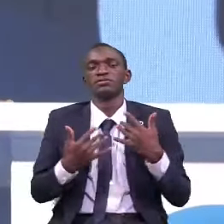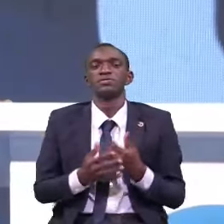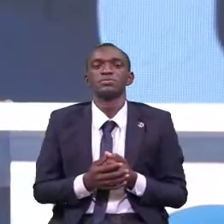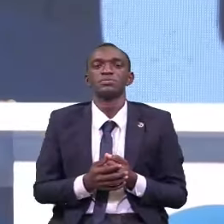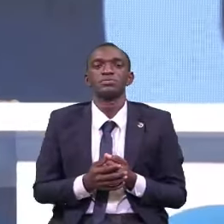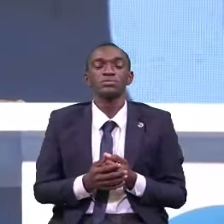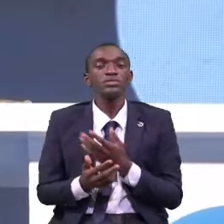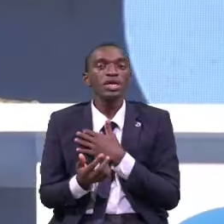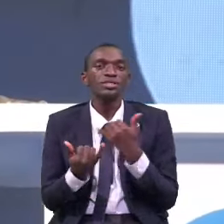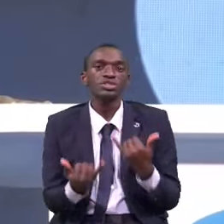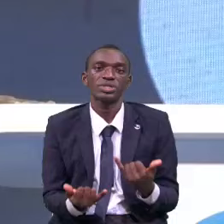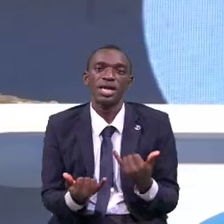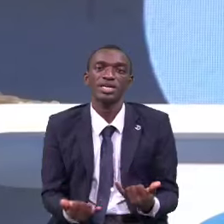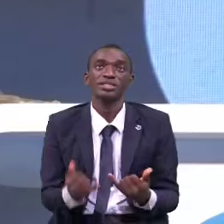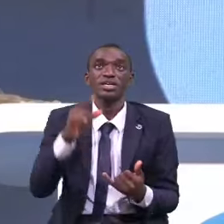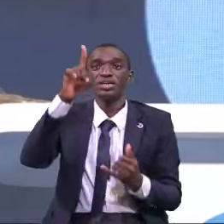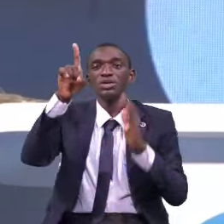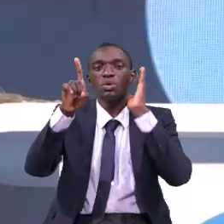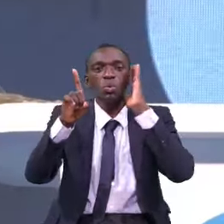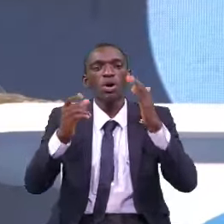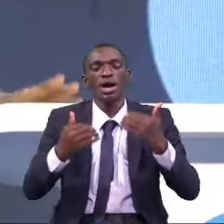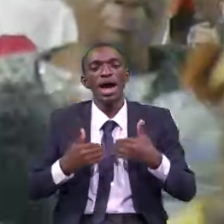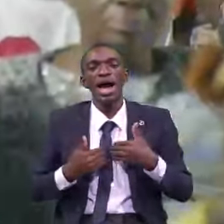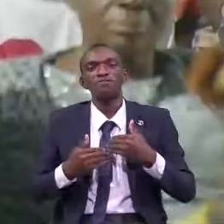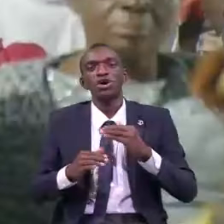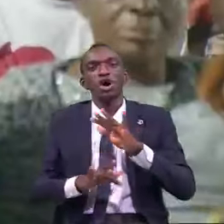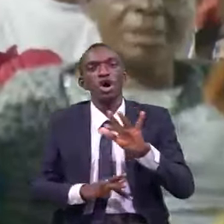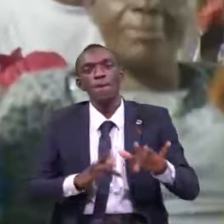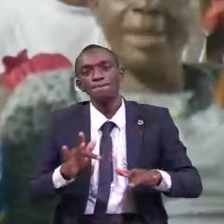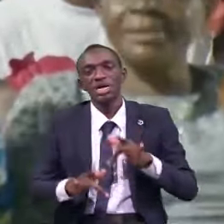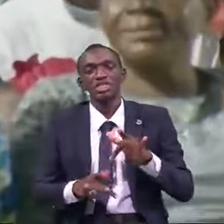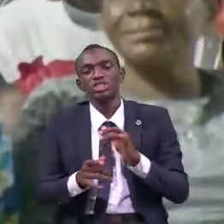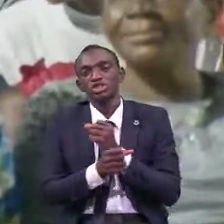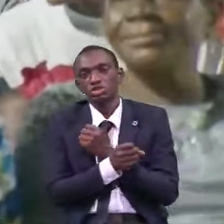And tonight, he will have compassion on you.